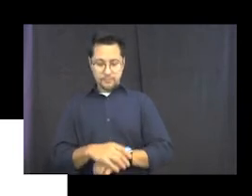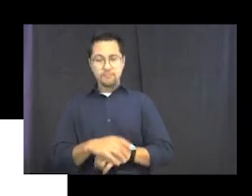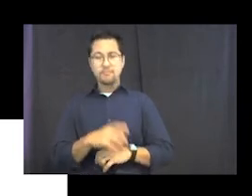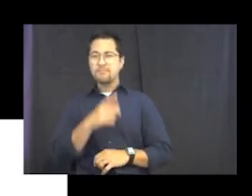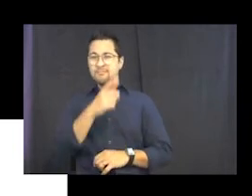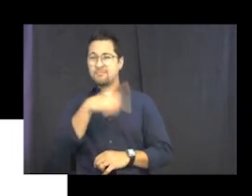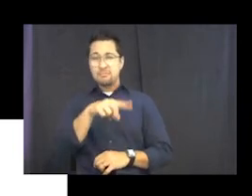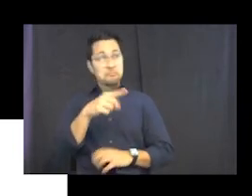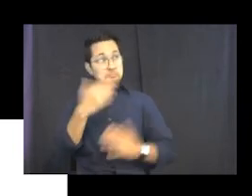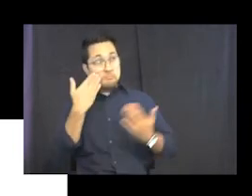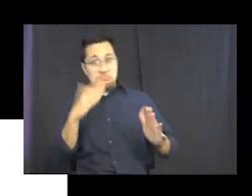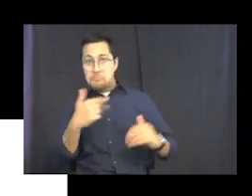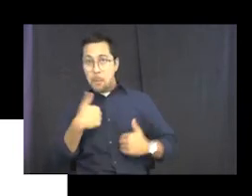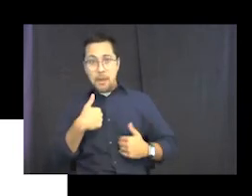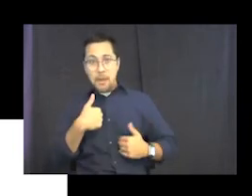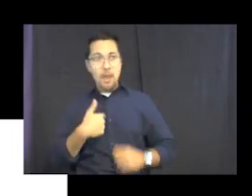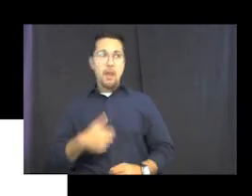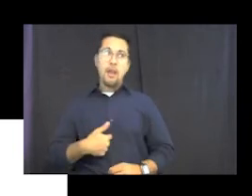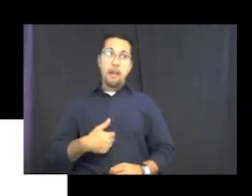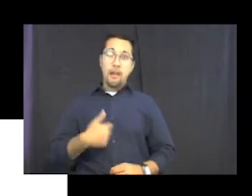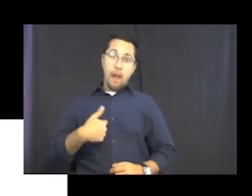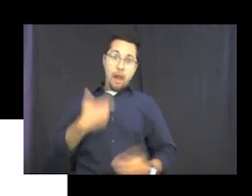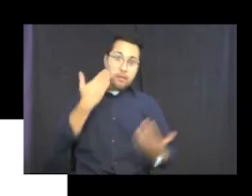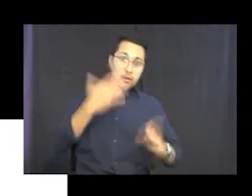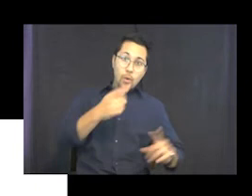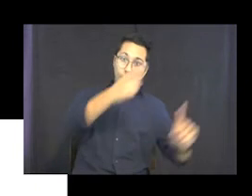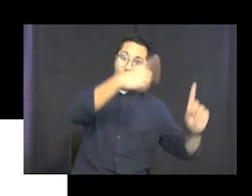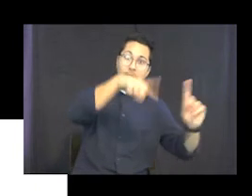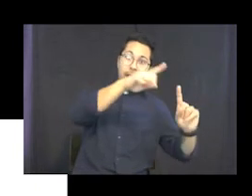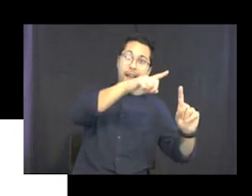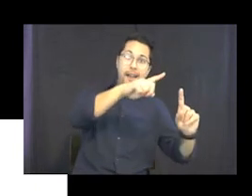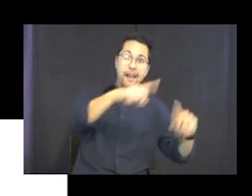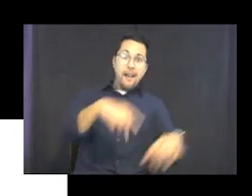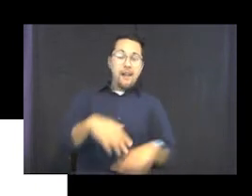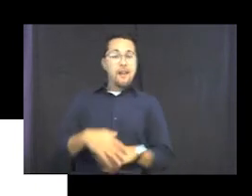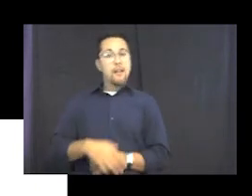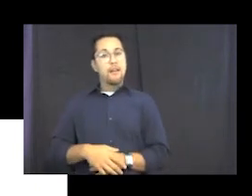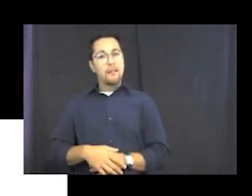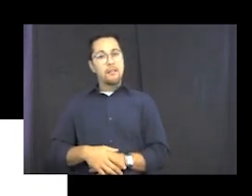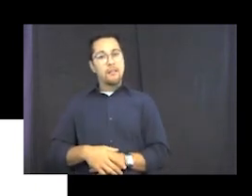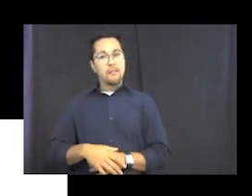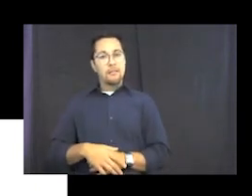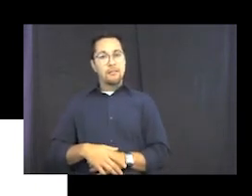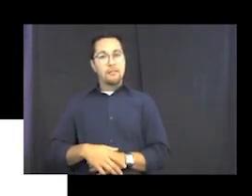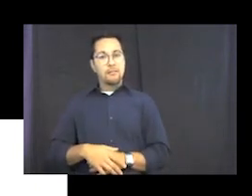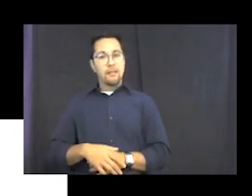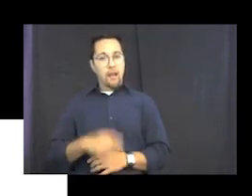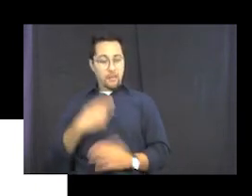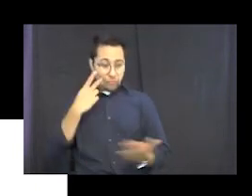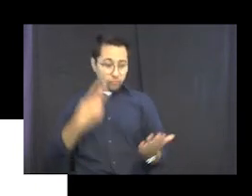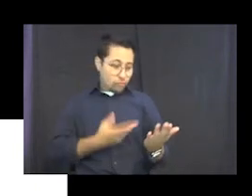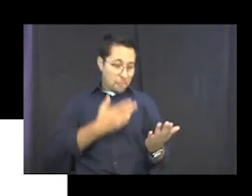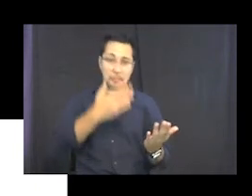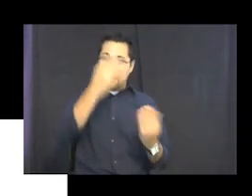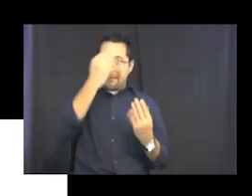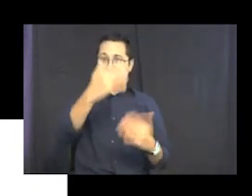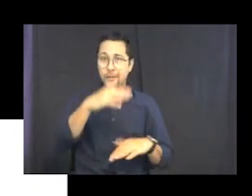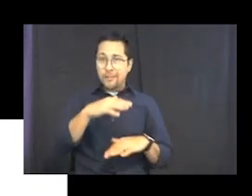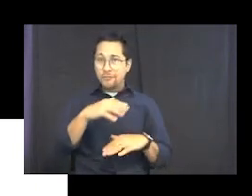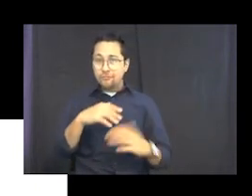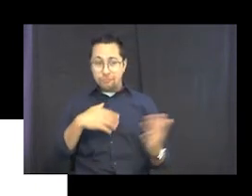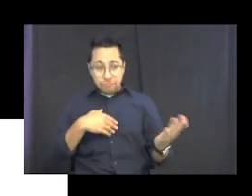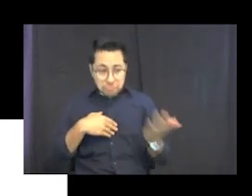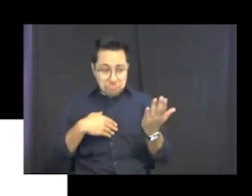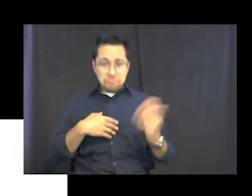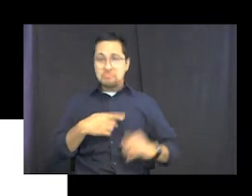they didn't know me and I didn't really know them, other than being a case on paper and